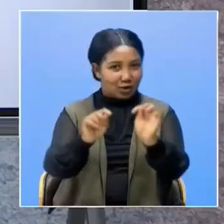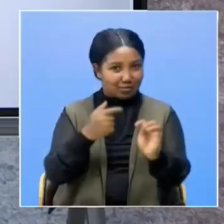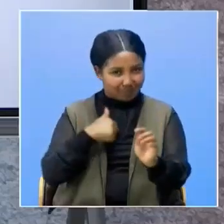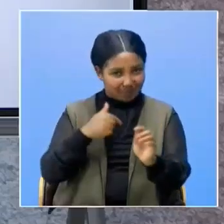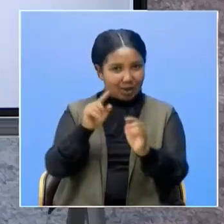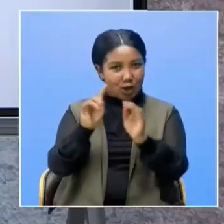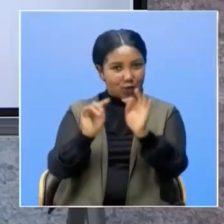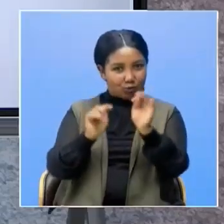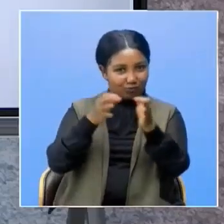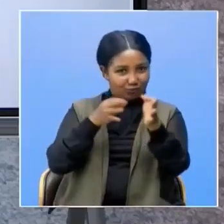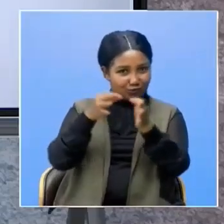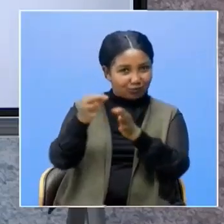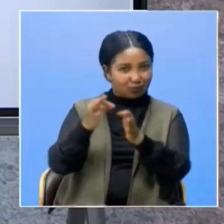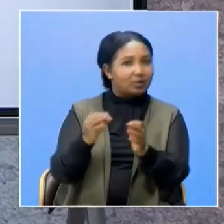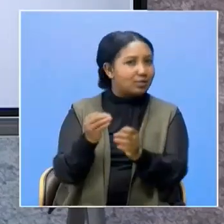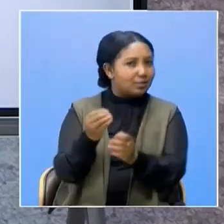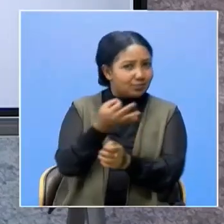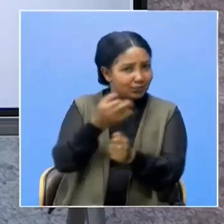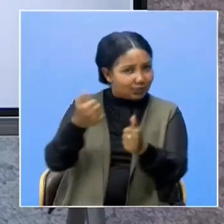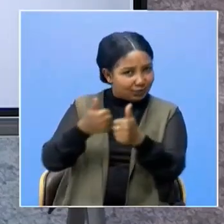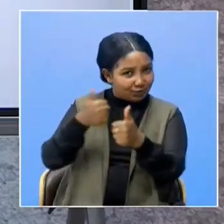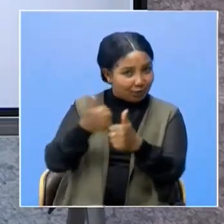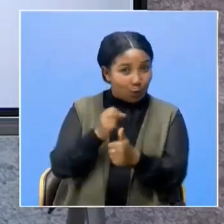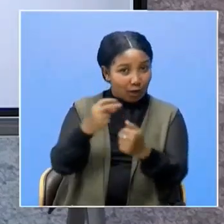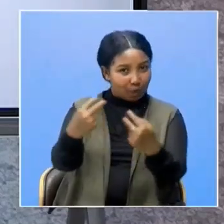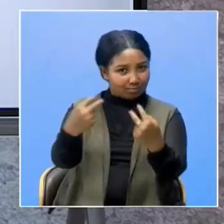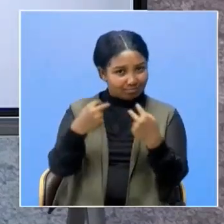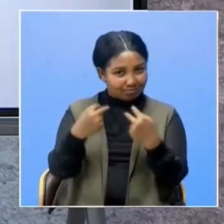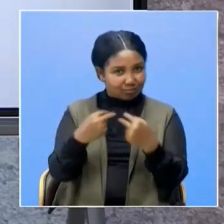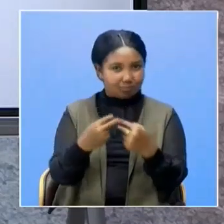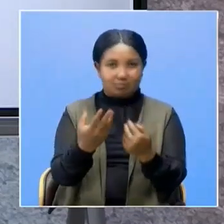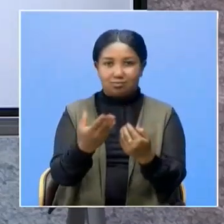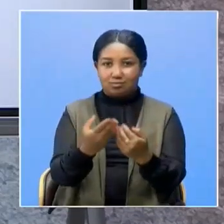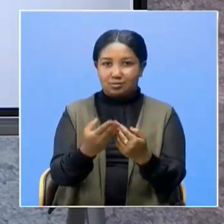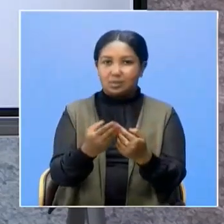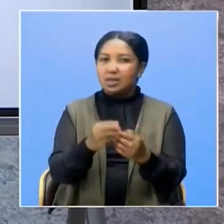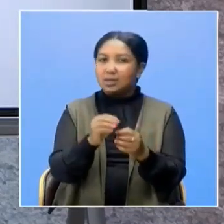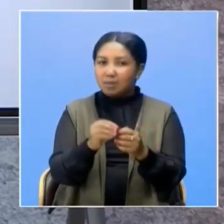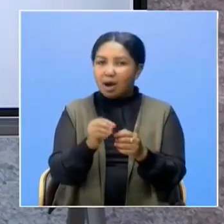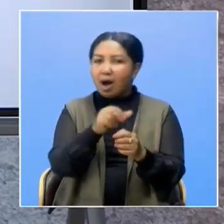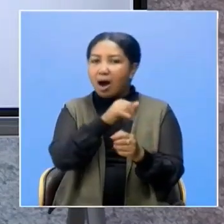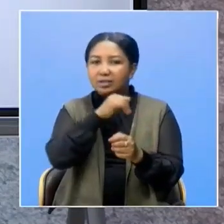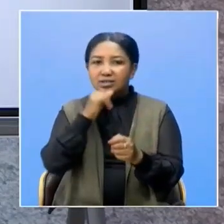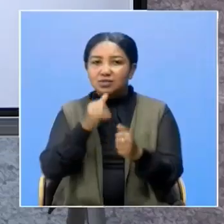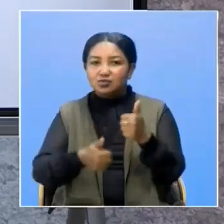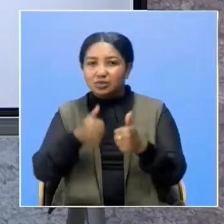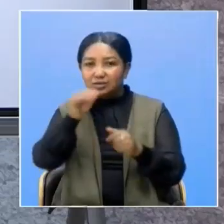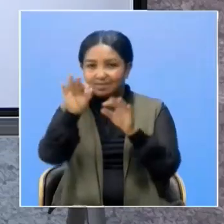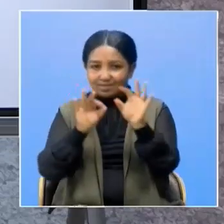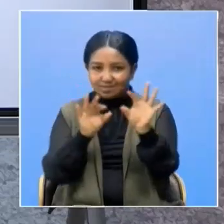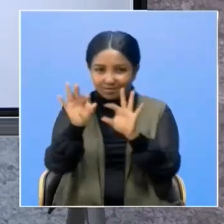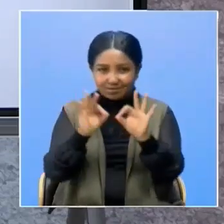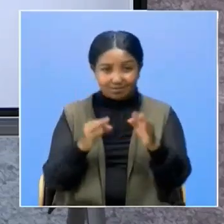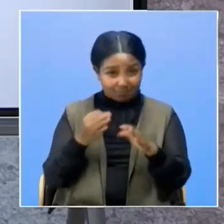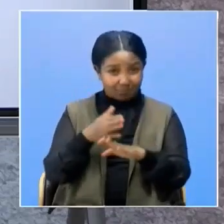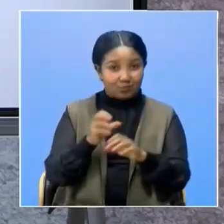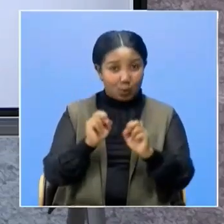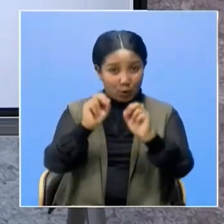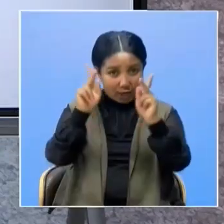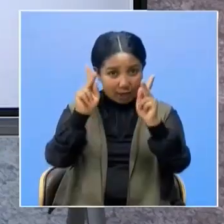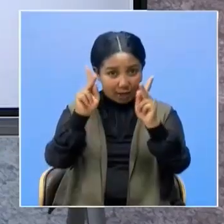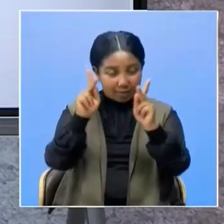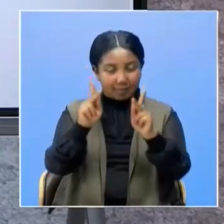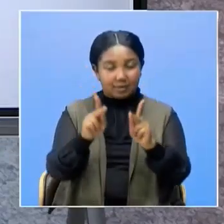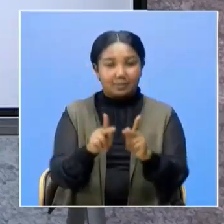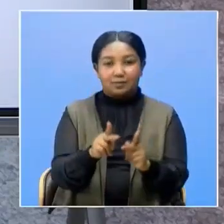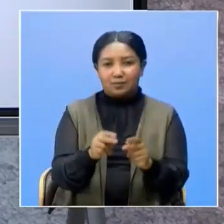story and listen carefully and note down the adjectives that I mentioned in the story. Okay?